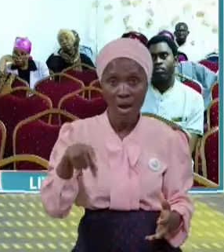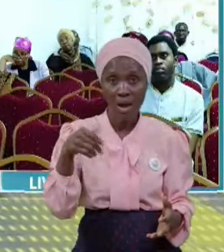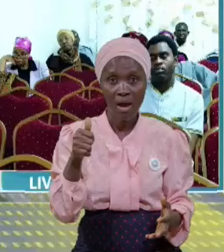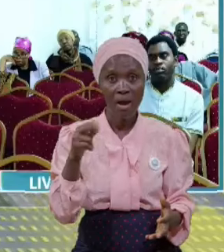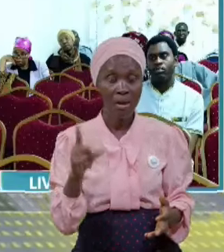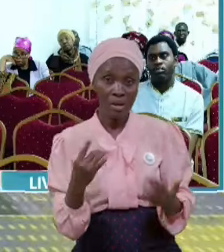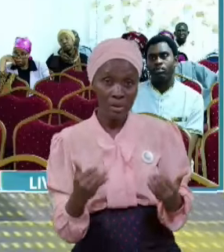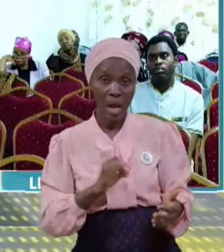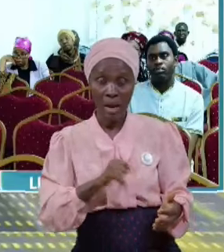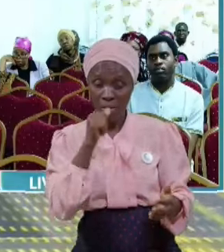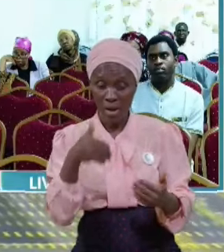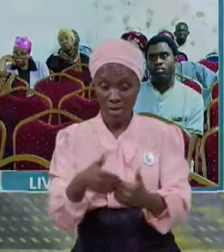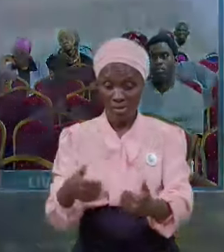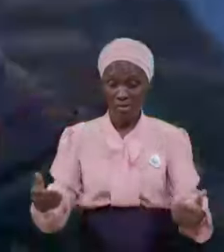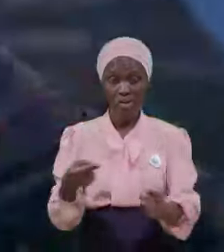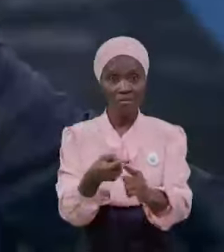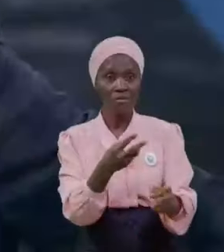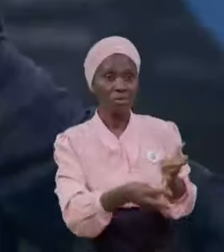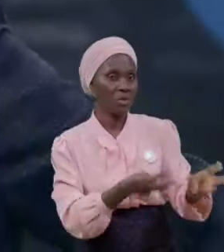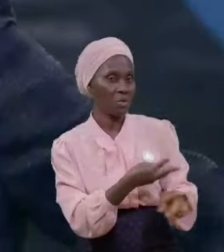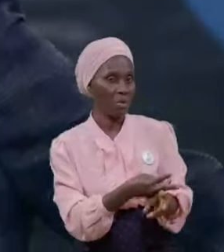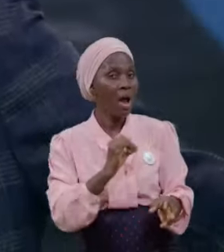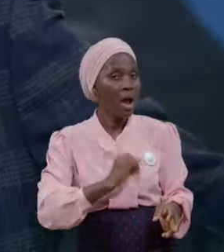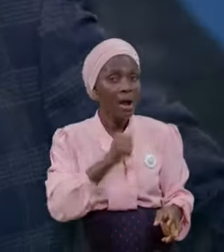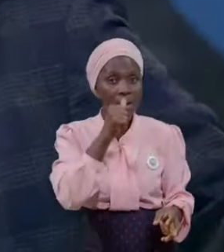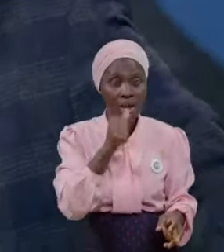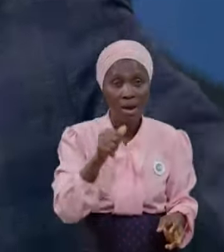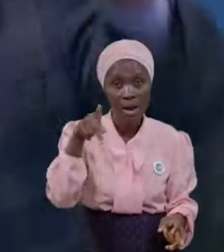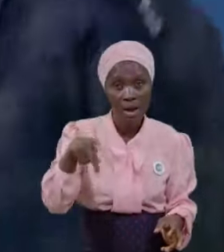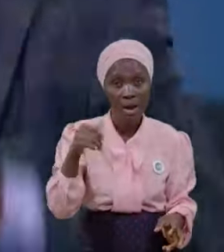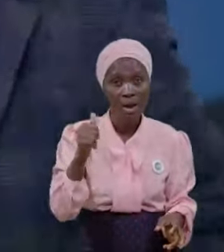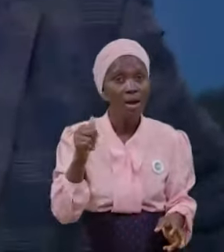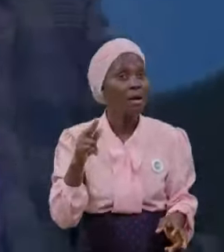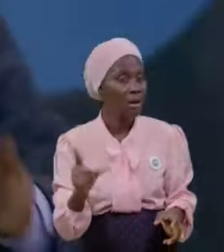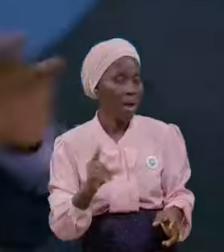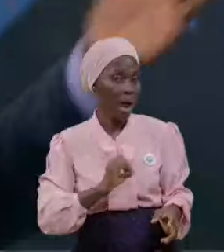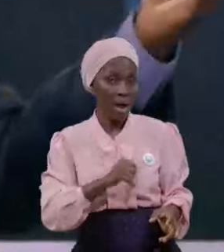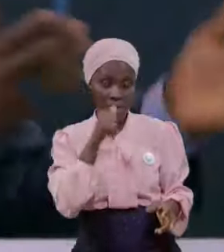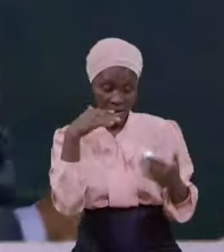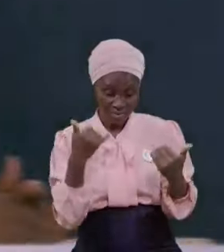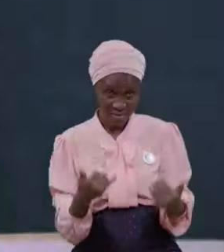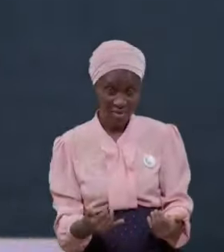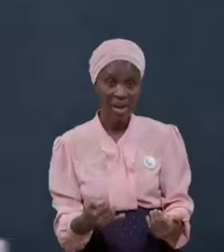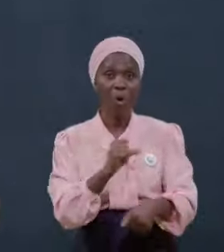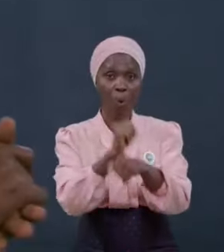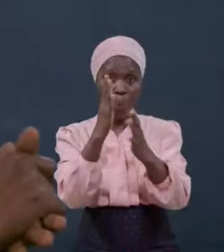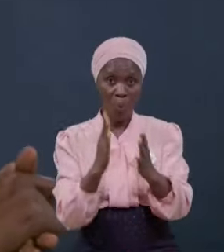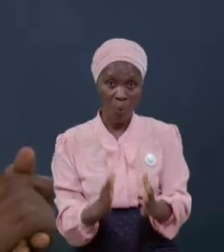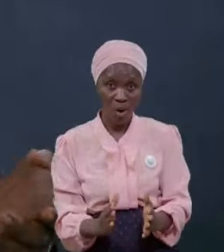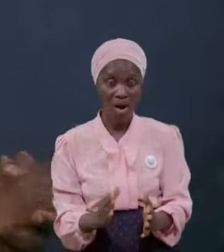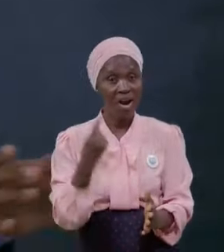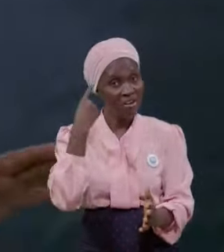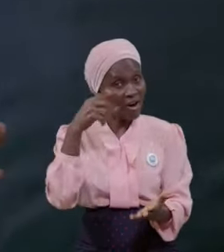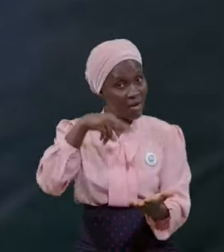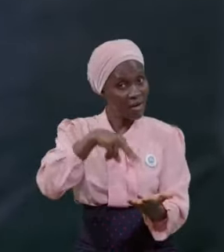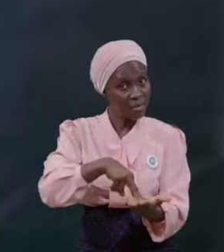am now an ambassador for Christ. I am Paul now, I am new in Christ. Now I'm a Christian,